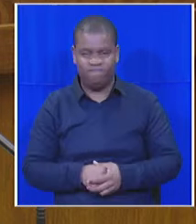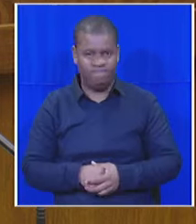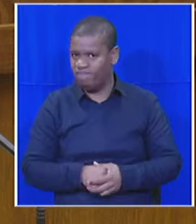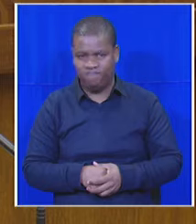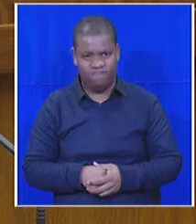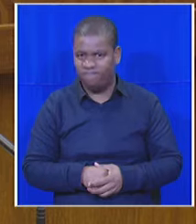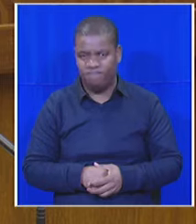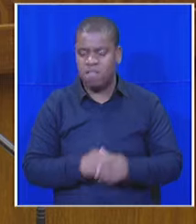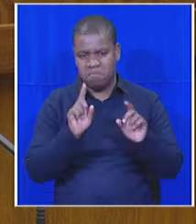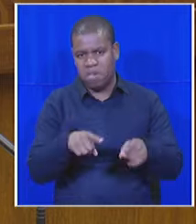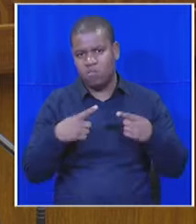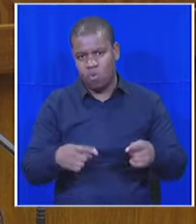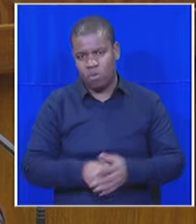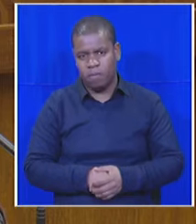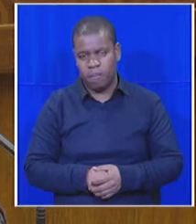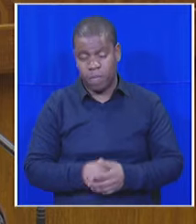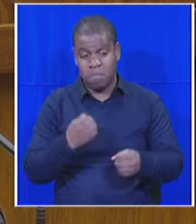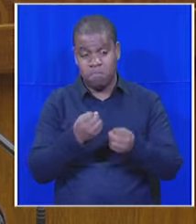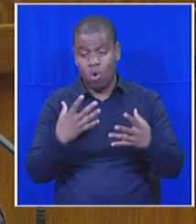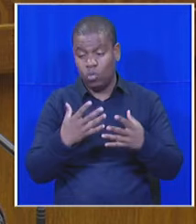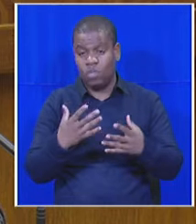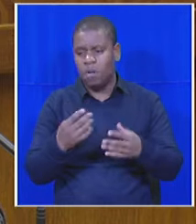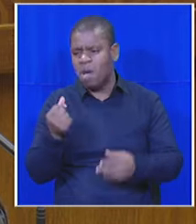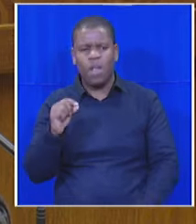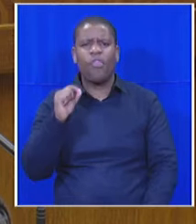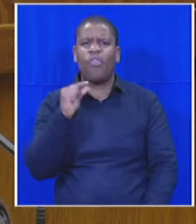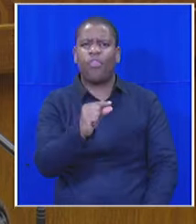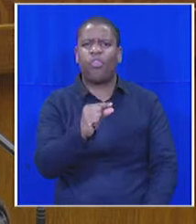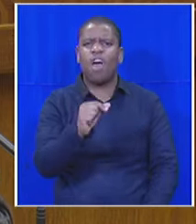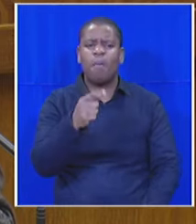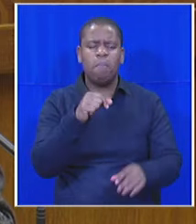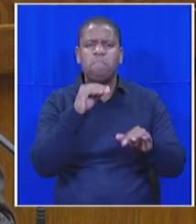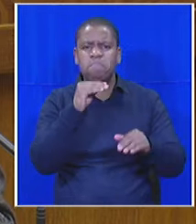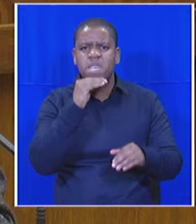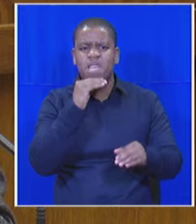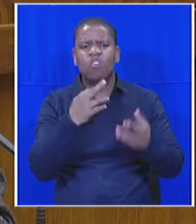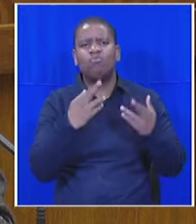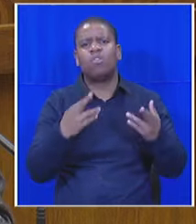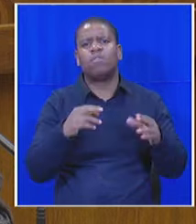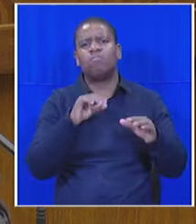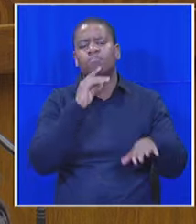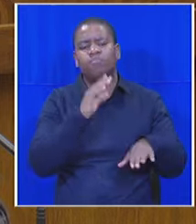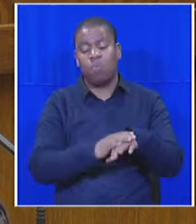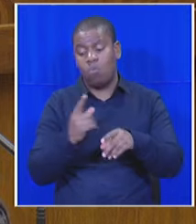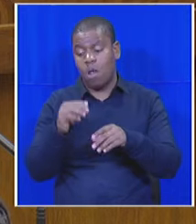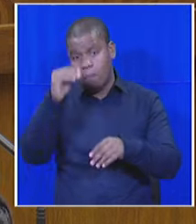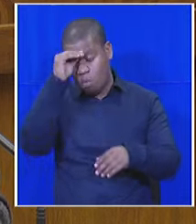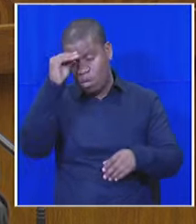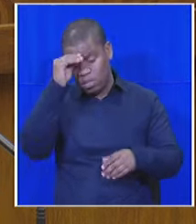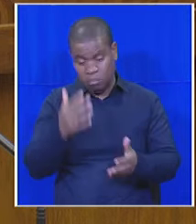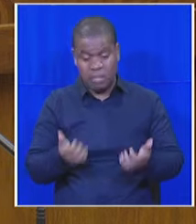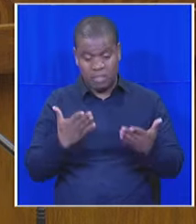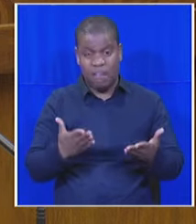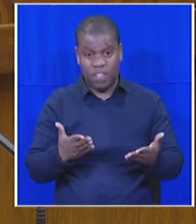assessment because the high-level neglect, incompetence, and wrong priorities that underpin the chronic poor performance of our police